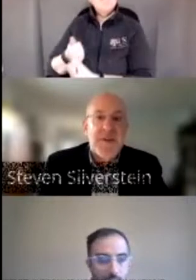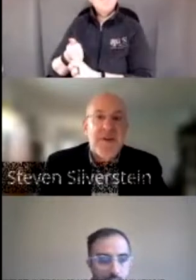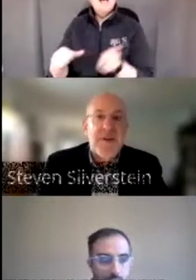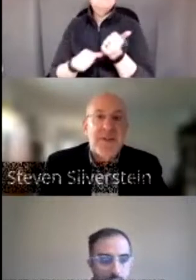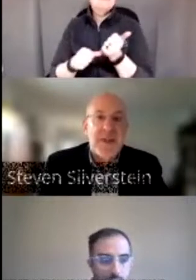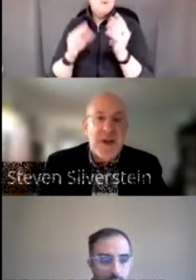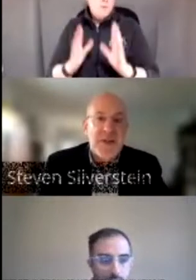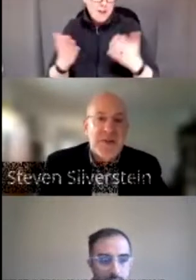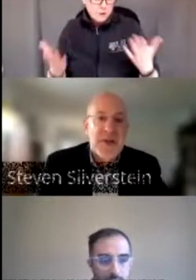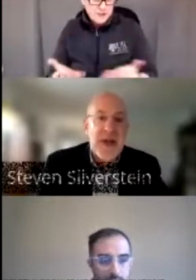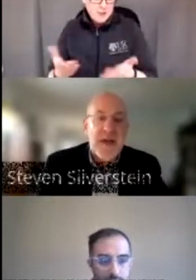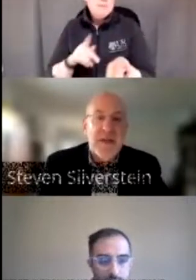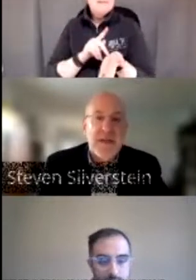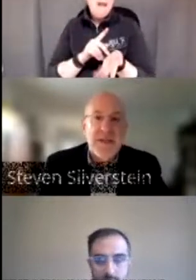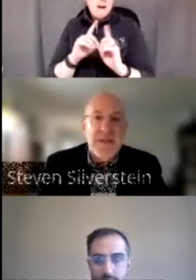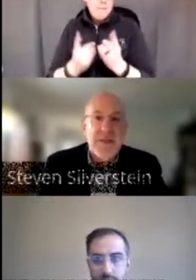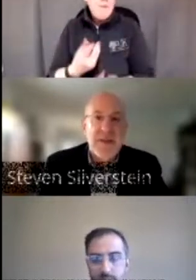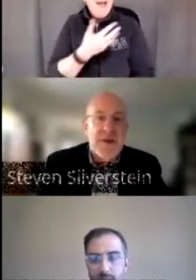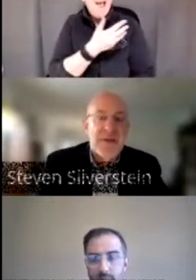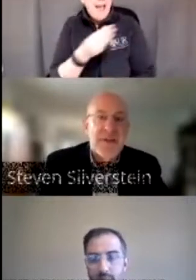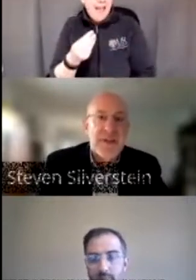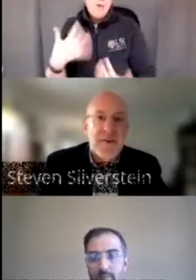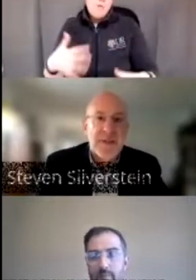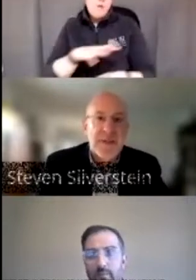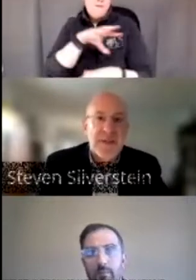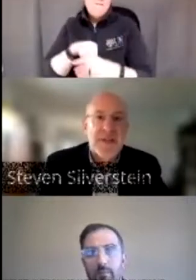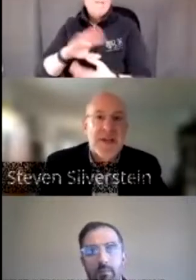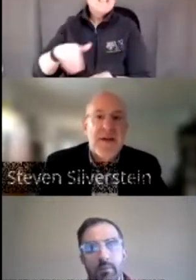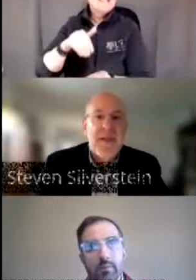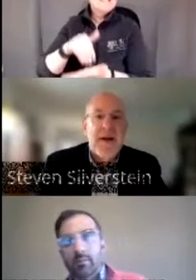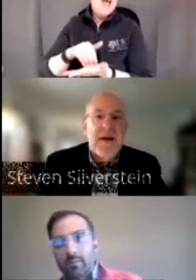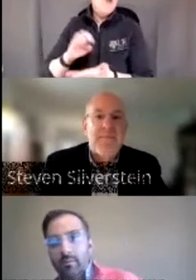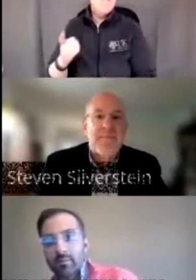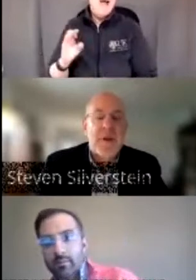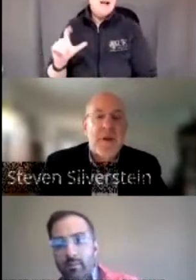professor here in psychiatry, and he's heavily involved in the Center of Excellence